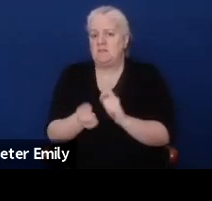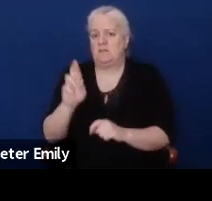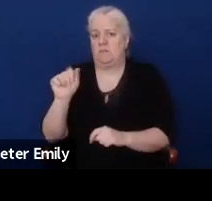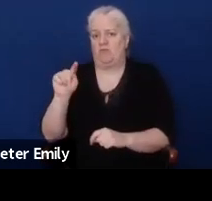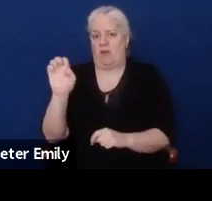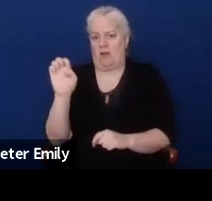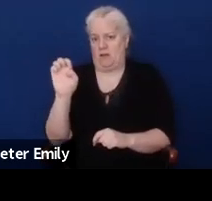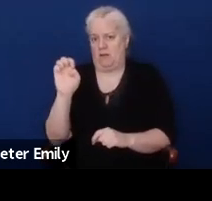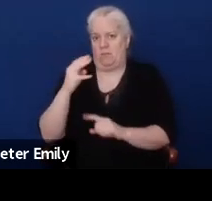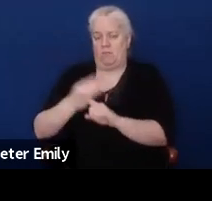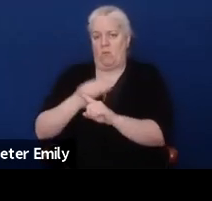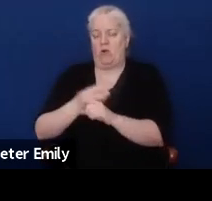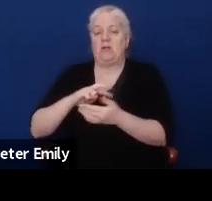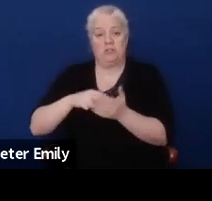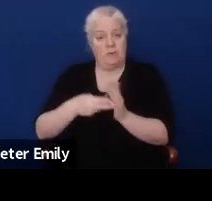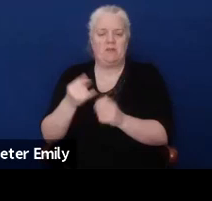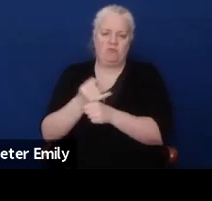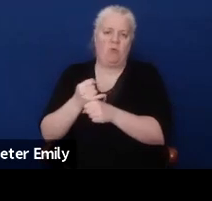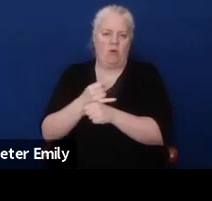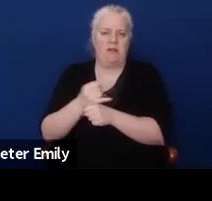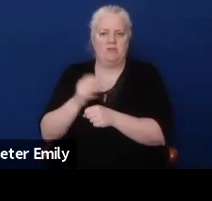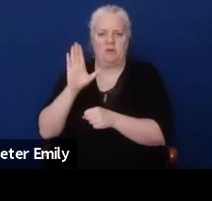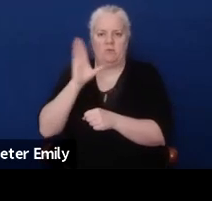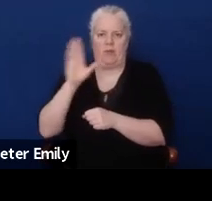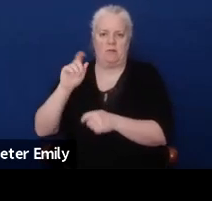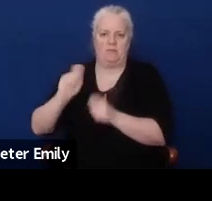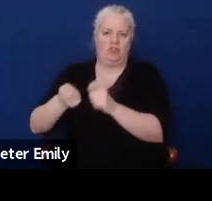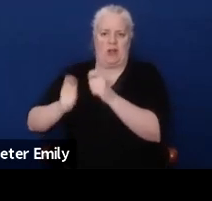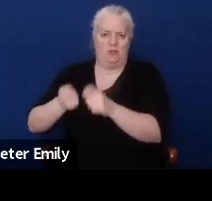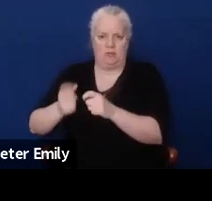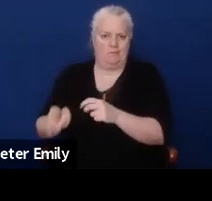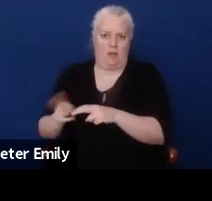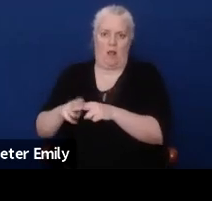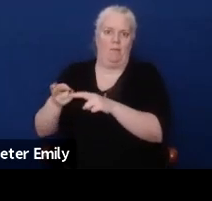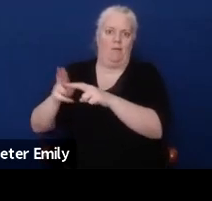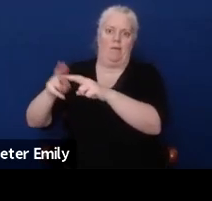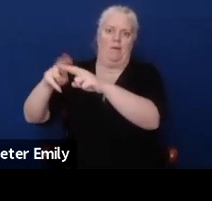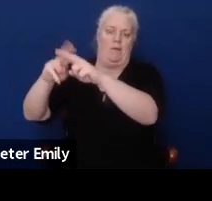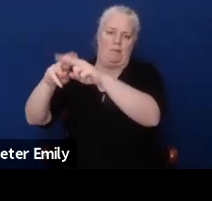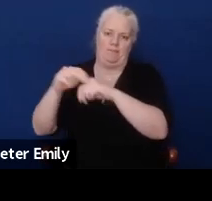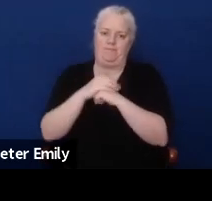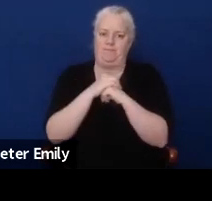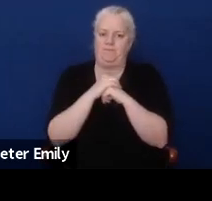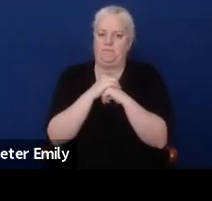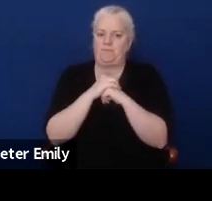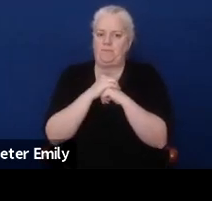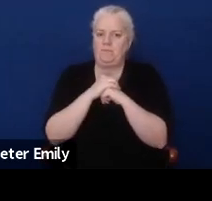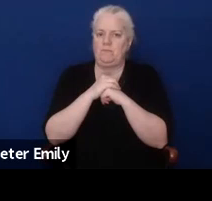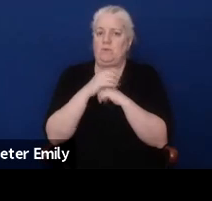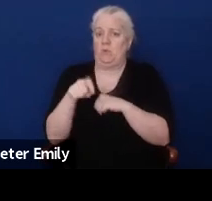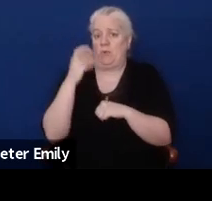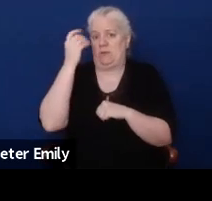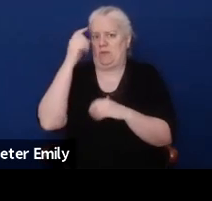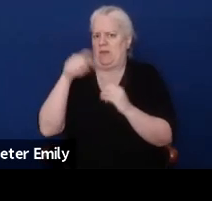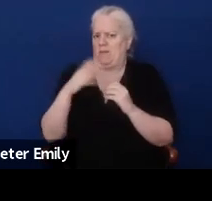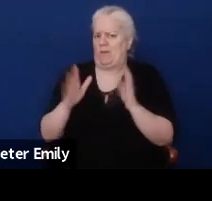your interest rate can change. It can eventually go higher than the fixed rate loan. So you need to think about like what